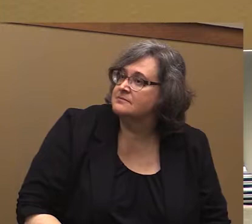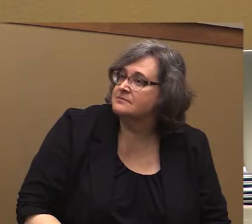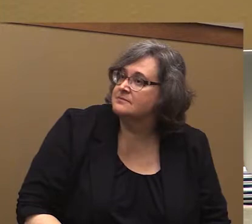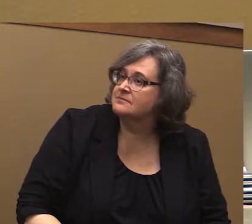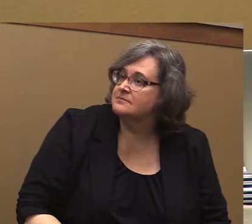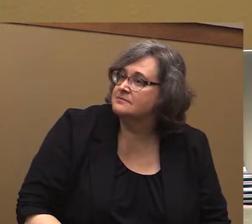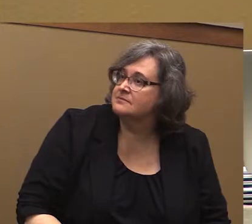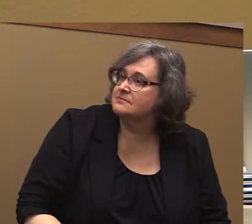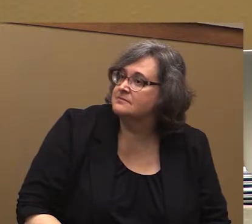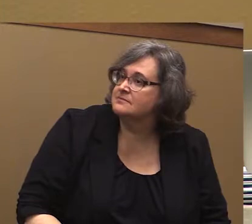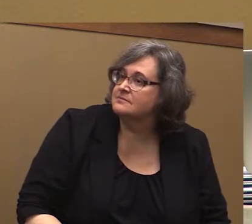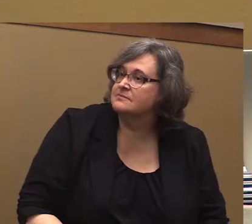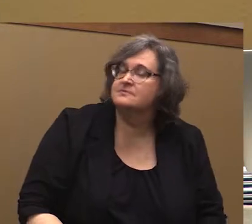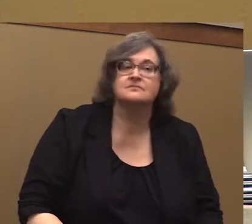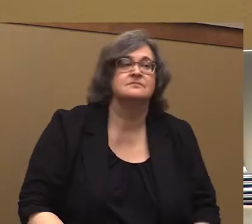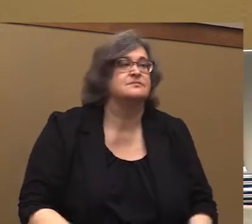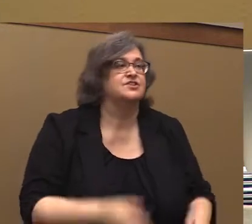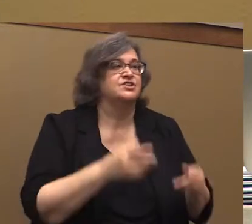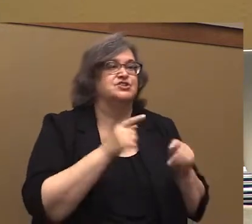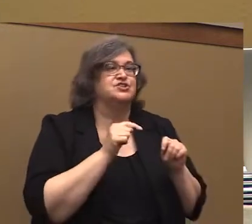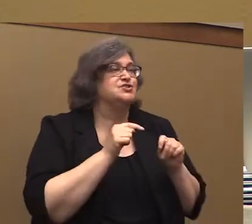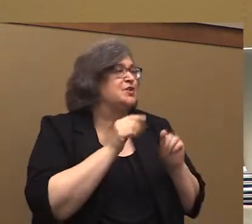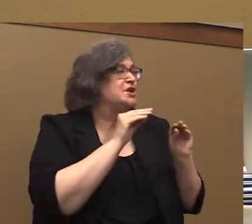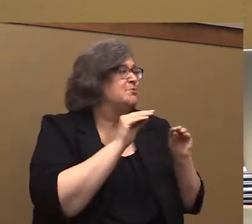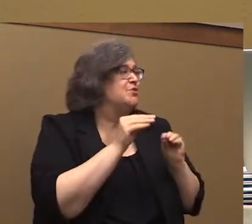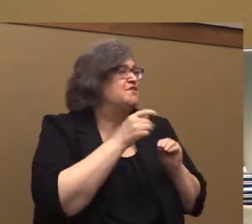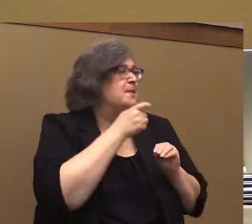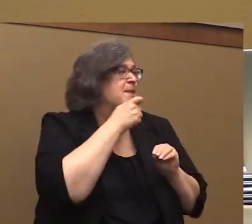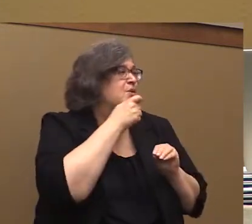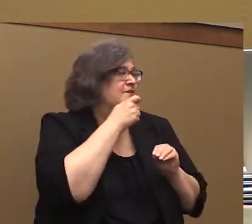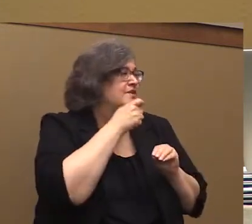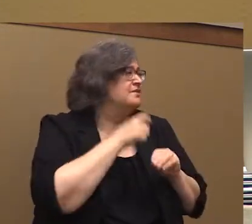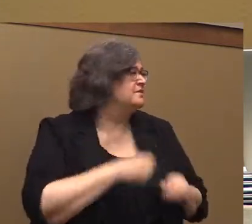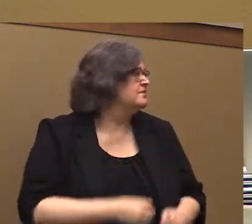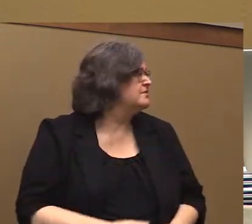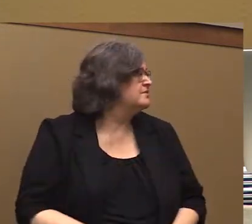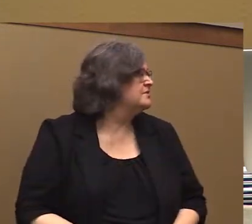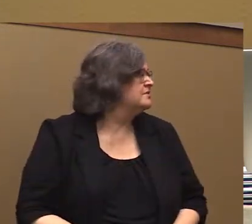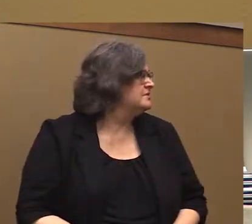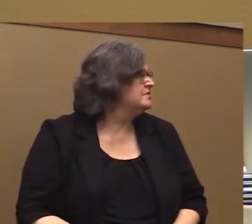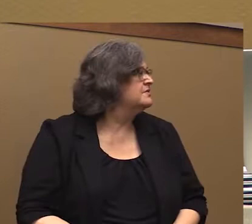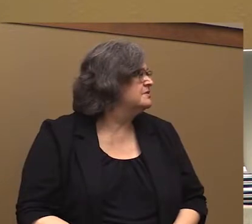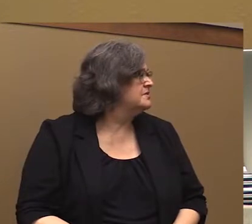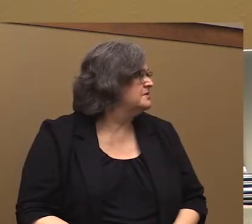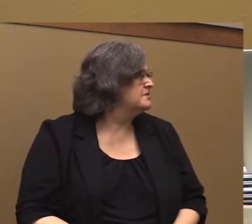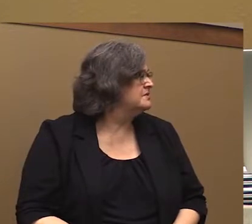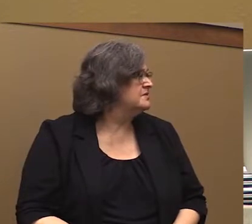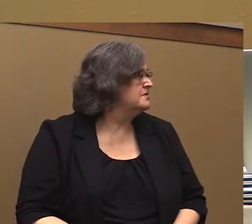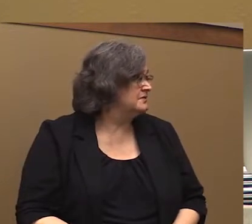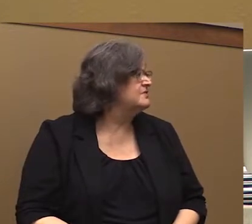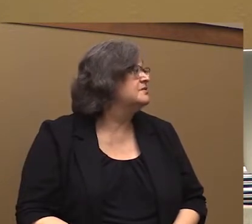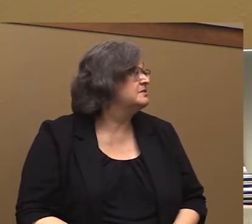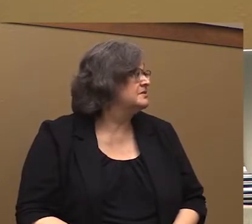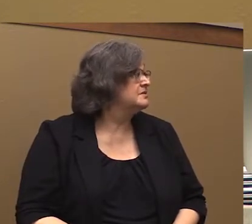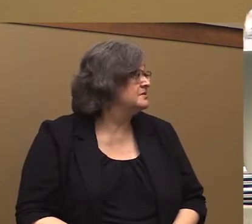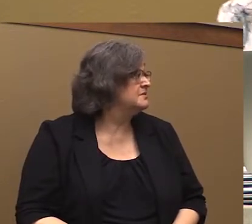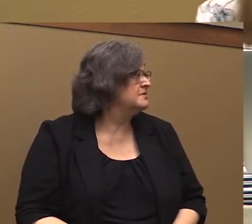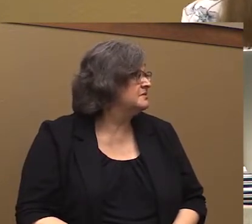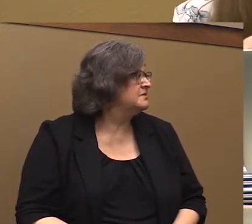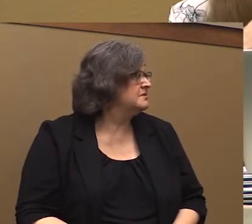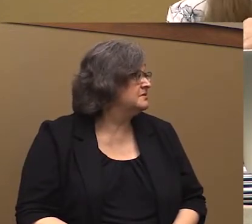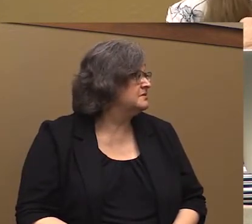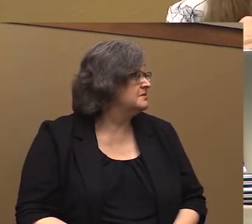put the cake in the kitchen cabinet. sorry. You know? They put it